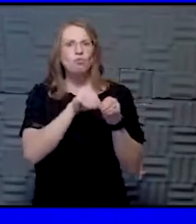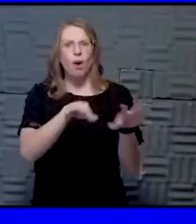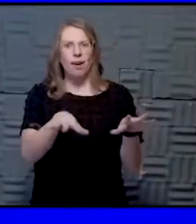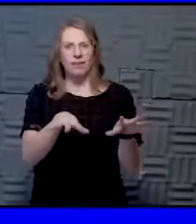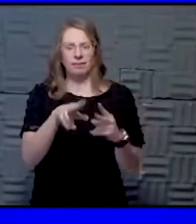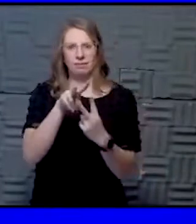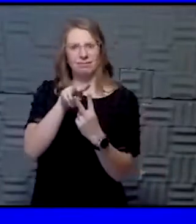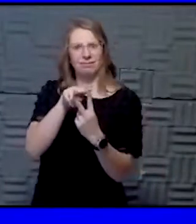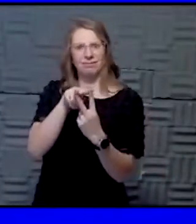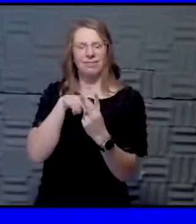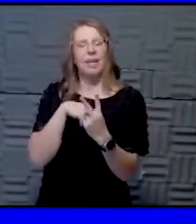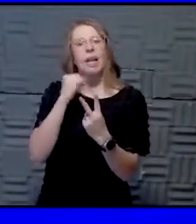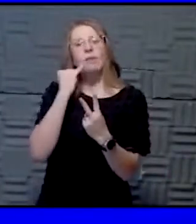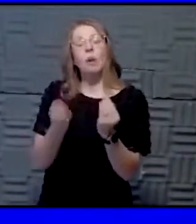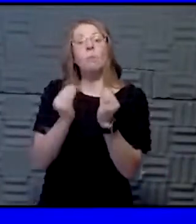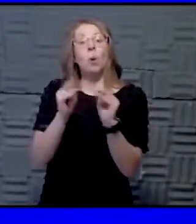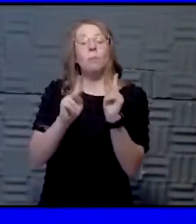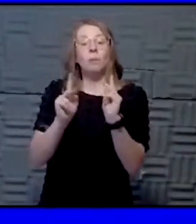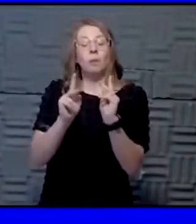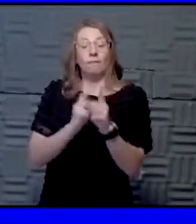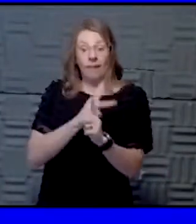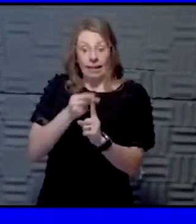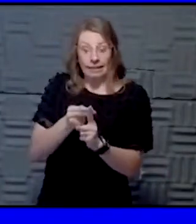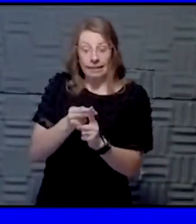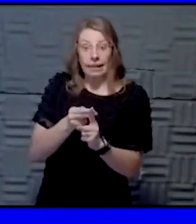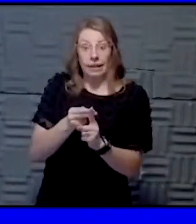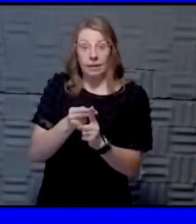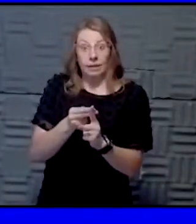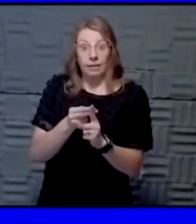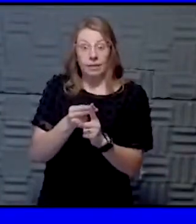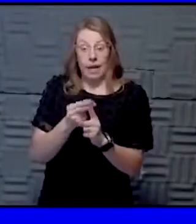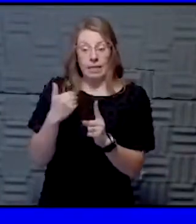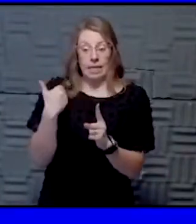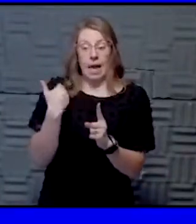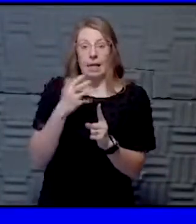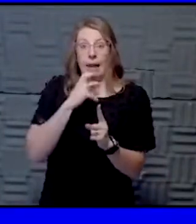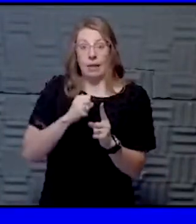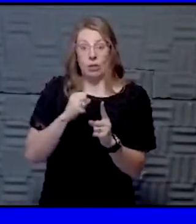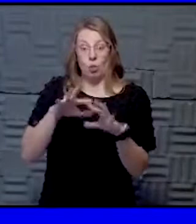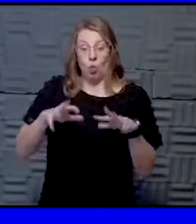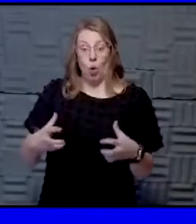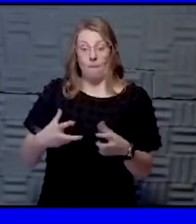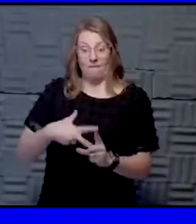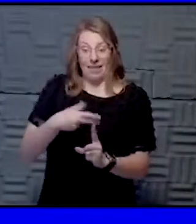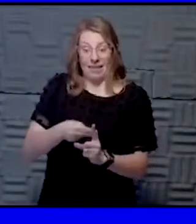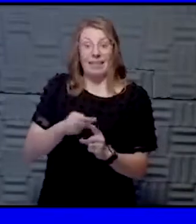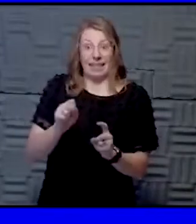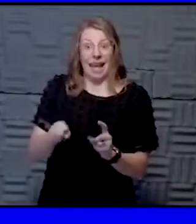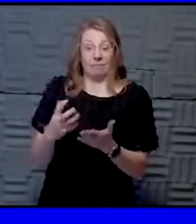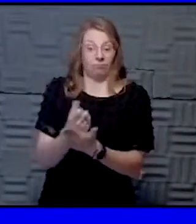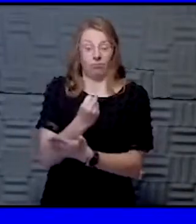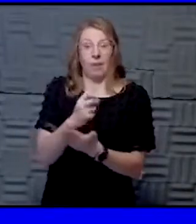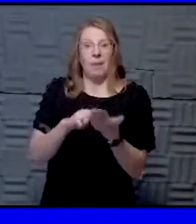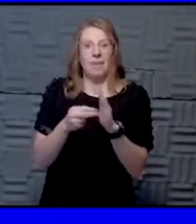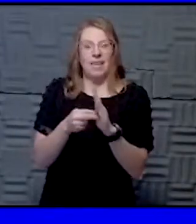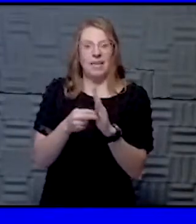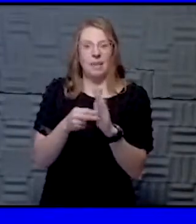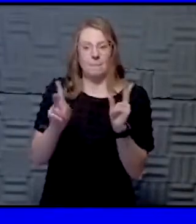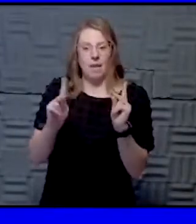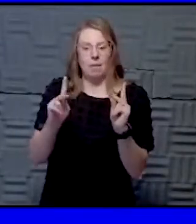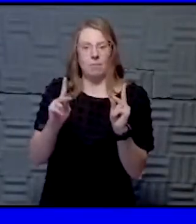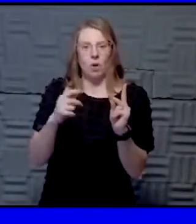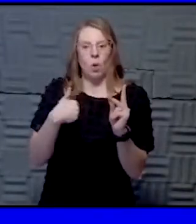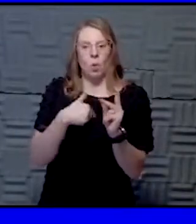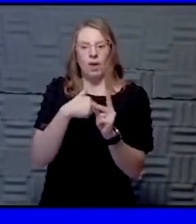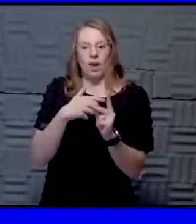so if we can get more people vaccinated, and now if we are able to get that younger age group vaccinated, those are numbers of people that we can take out